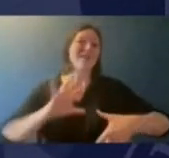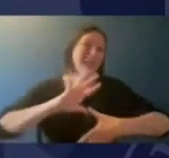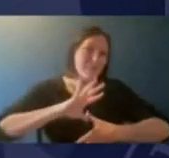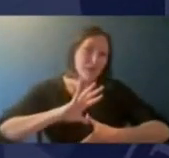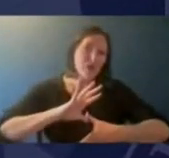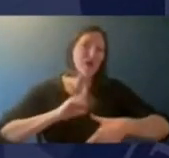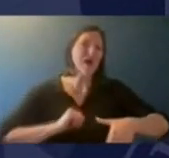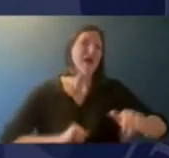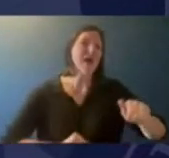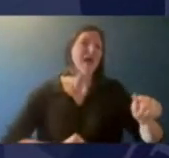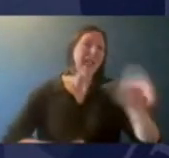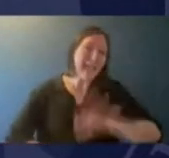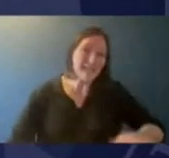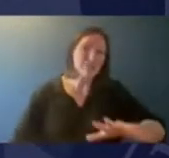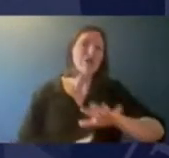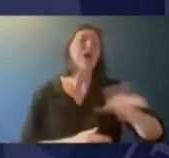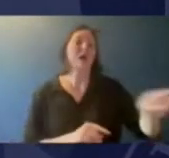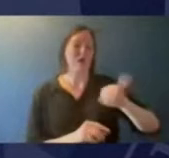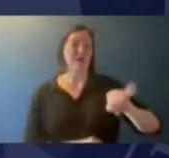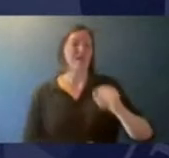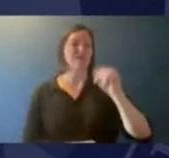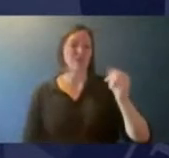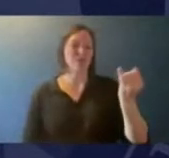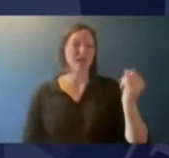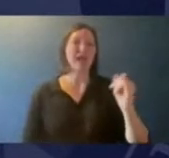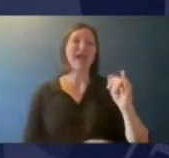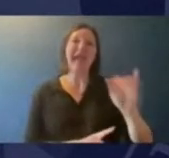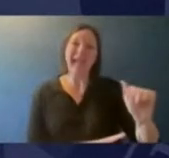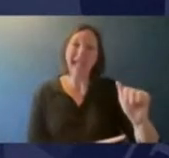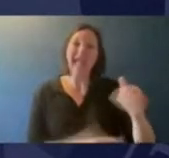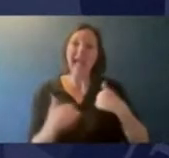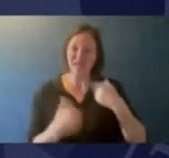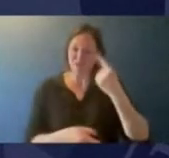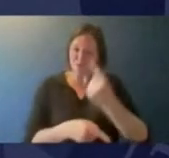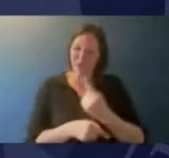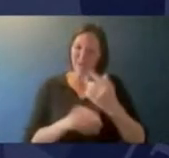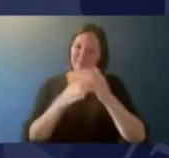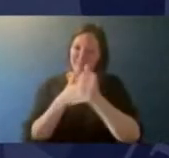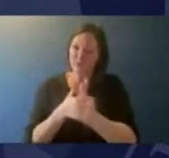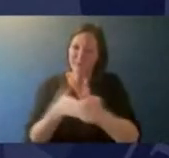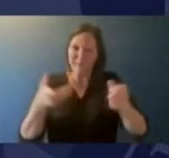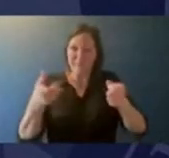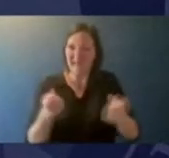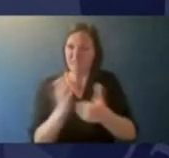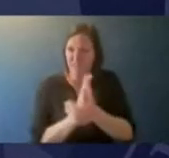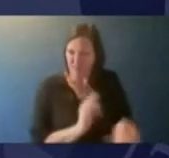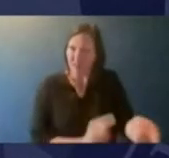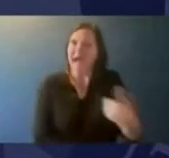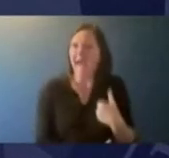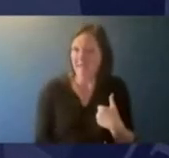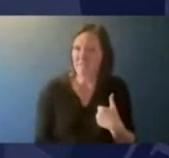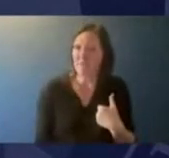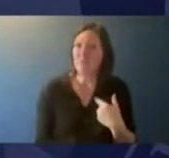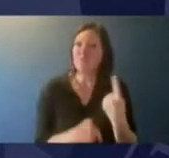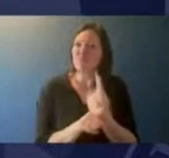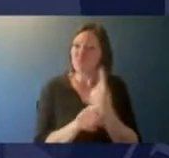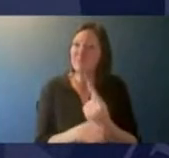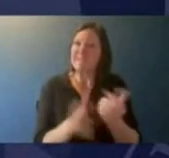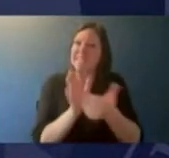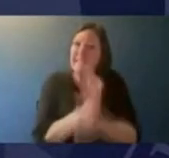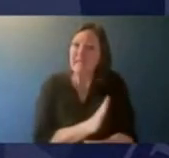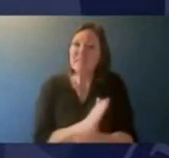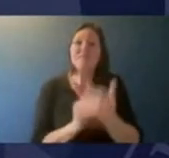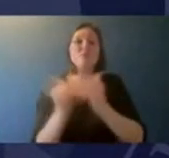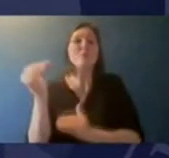Ajay has the right leadership and management skills, along with the requisite experience building